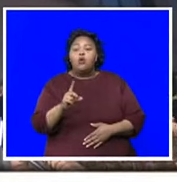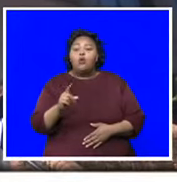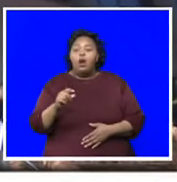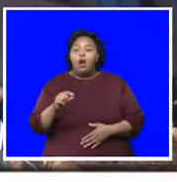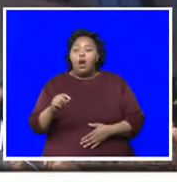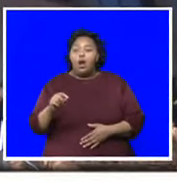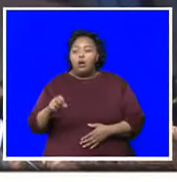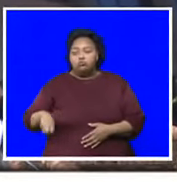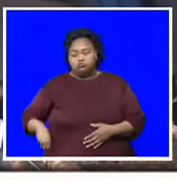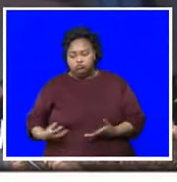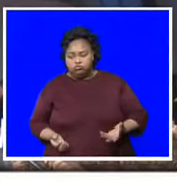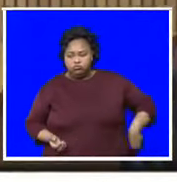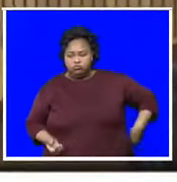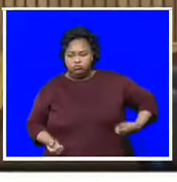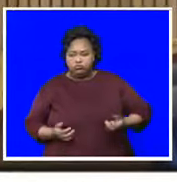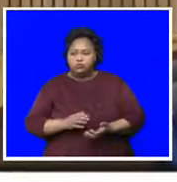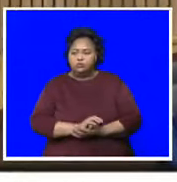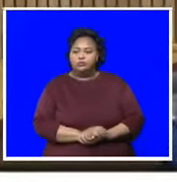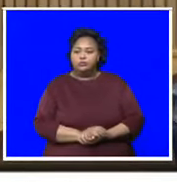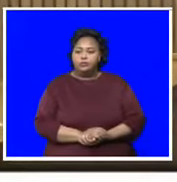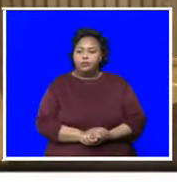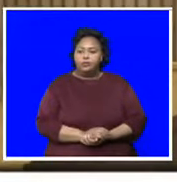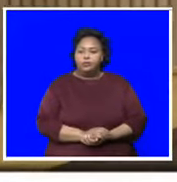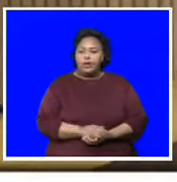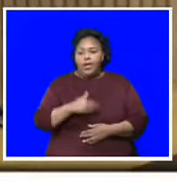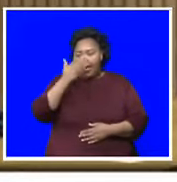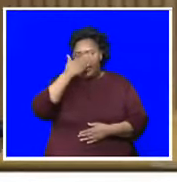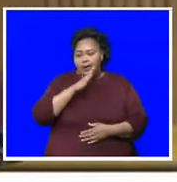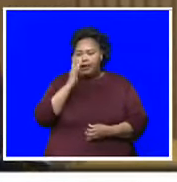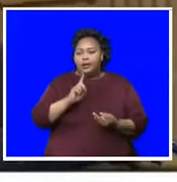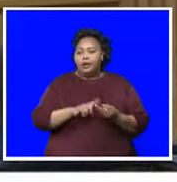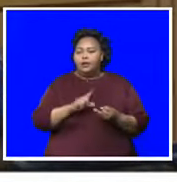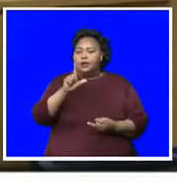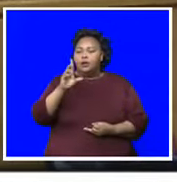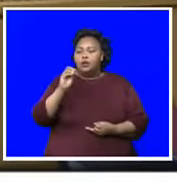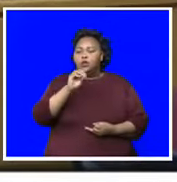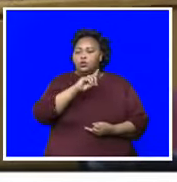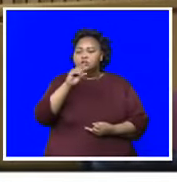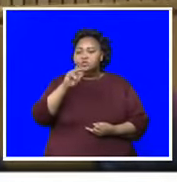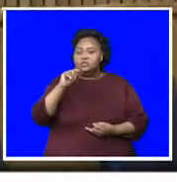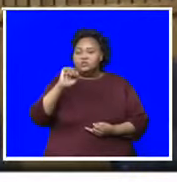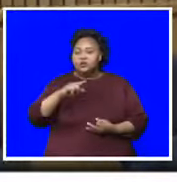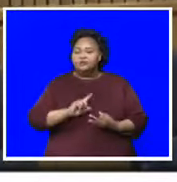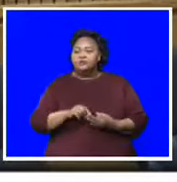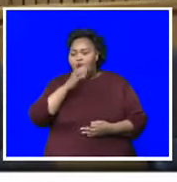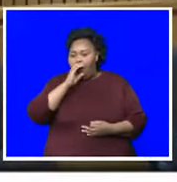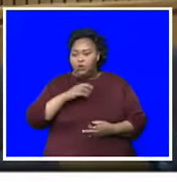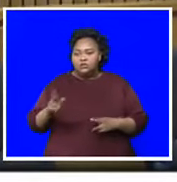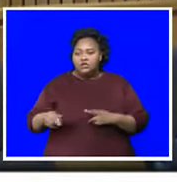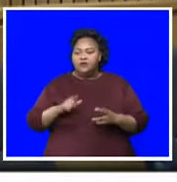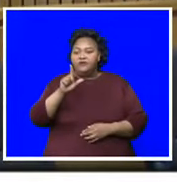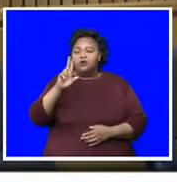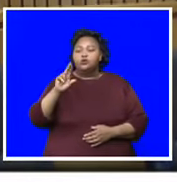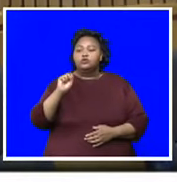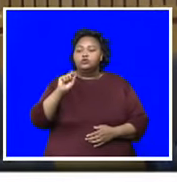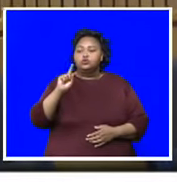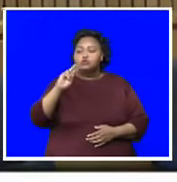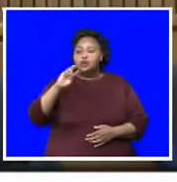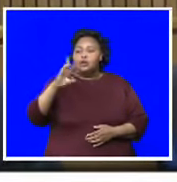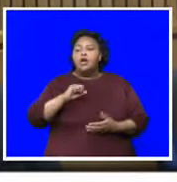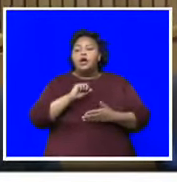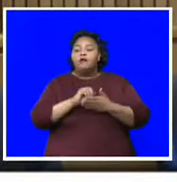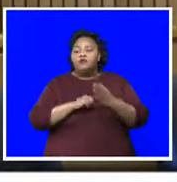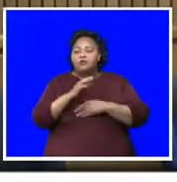women. This happened around Elangeni, Somjalose, Lozita, and along the Lusushwana River between 2008